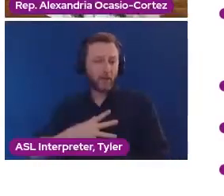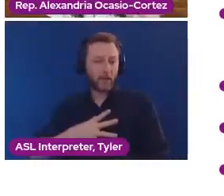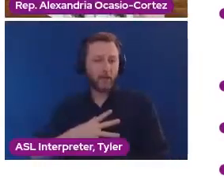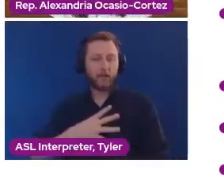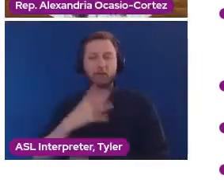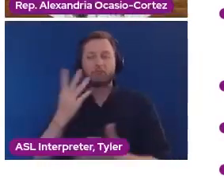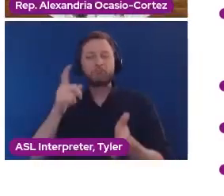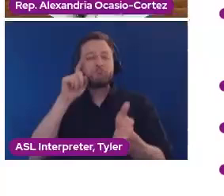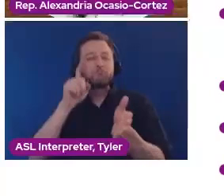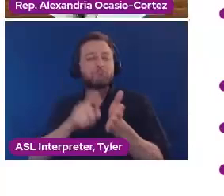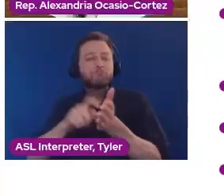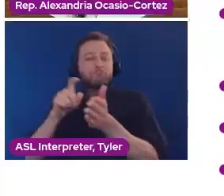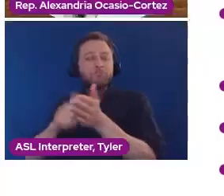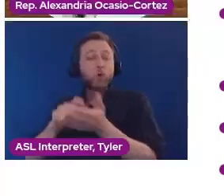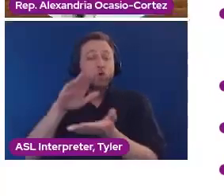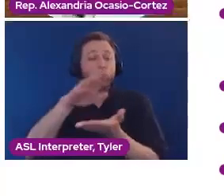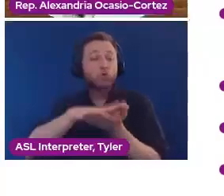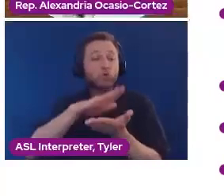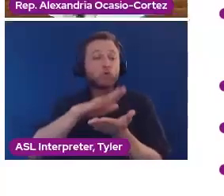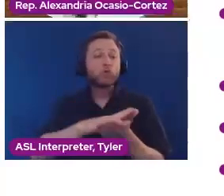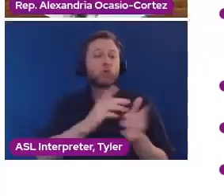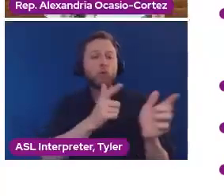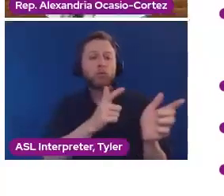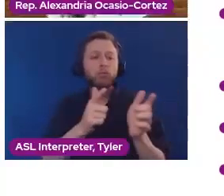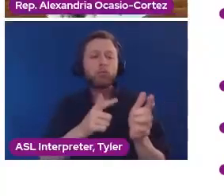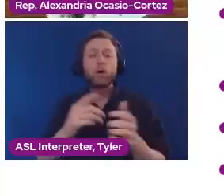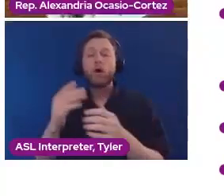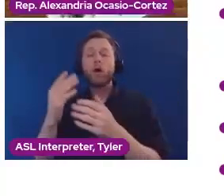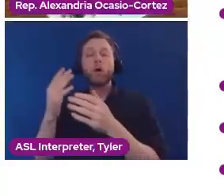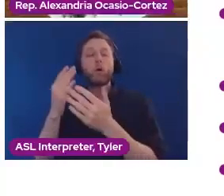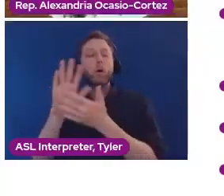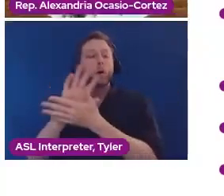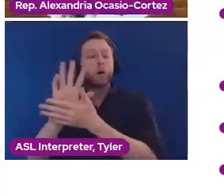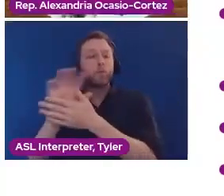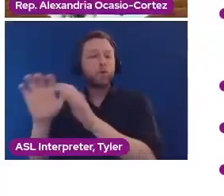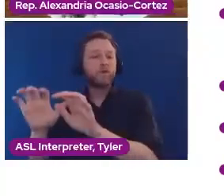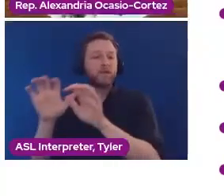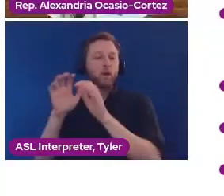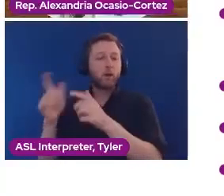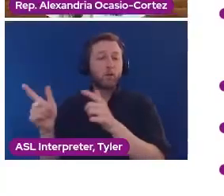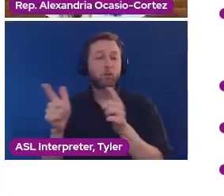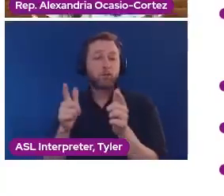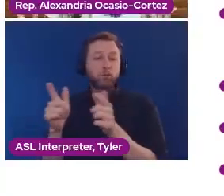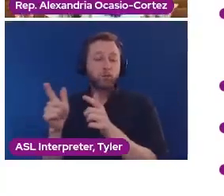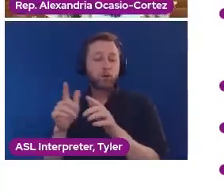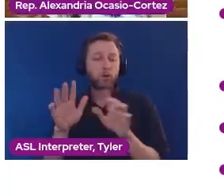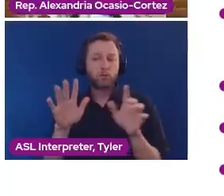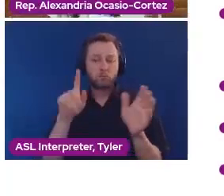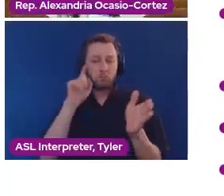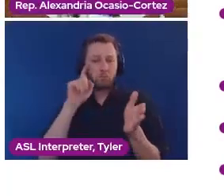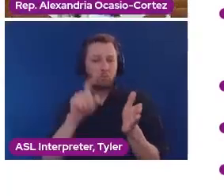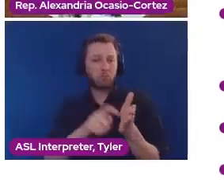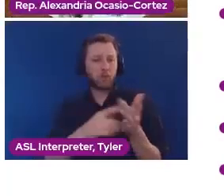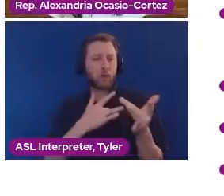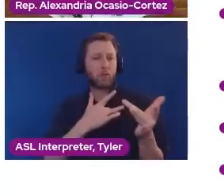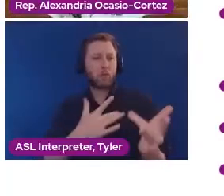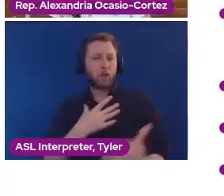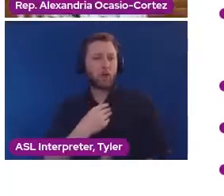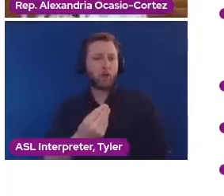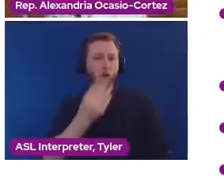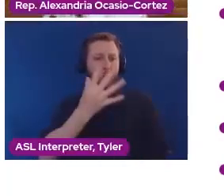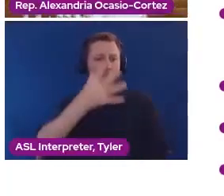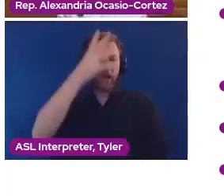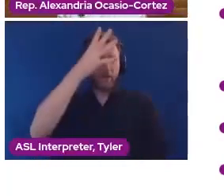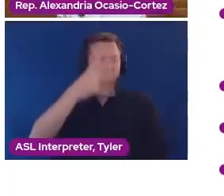and in movie theaters. But I think what we're really seeing is that this is a crisis of men and boys of all races and